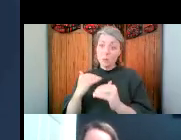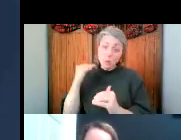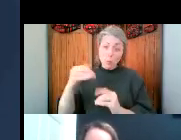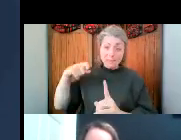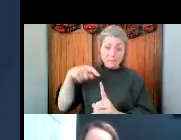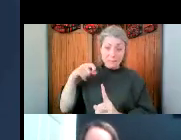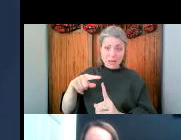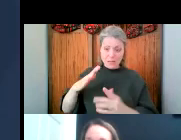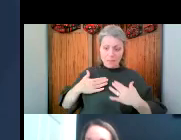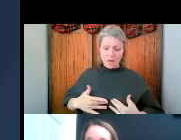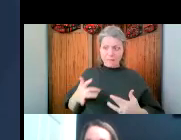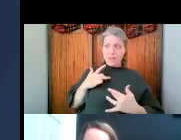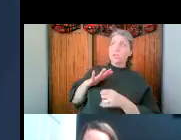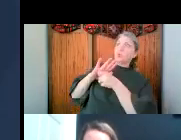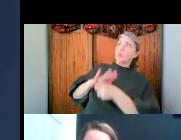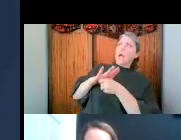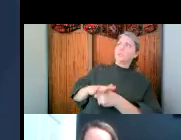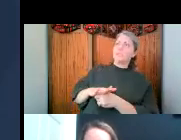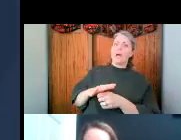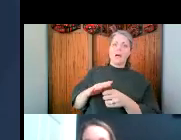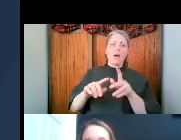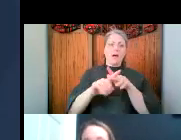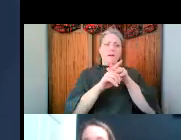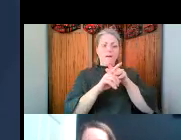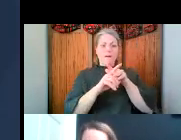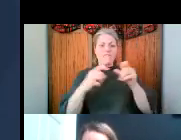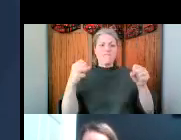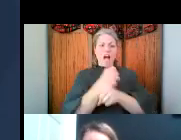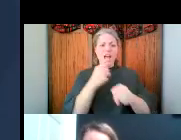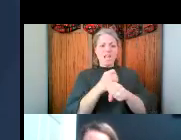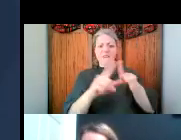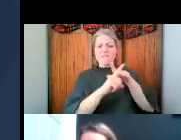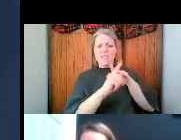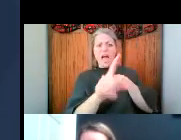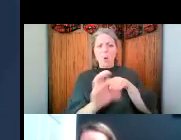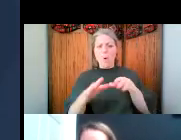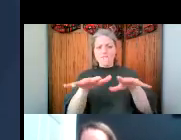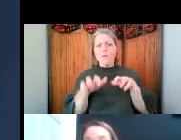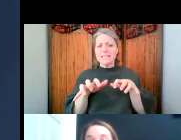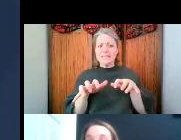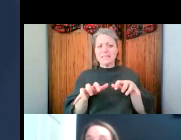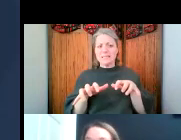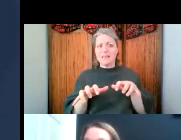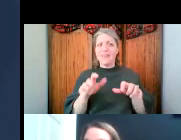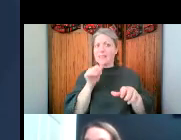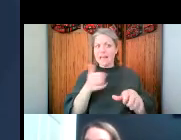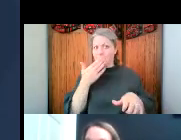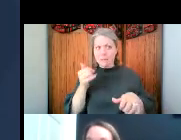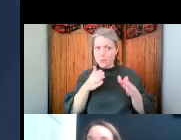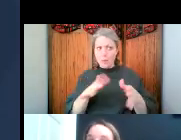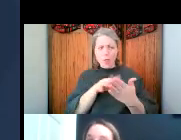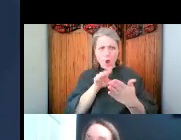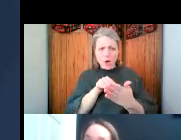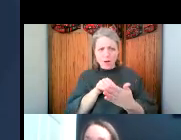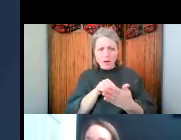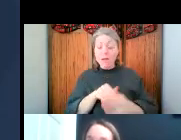and you might go into that fight, flight, or freeze. We know that's not the optimal way of learning. There are times where you might decide you